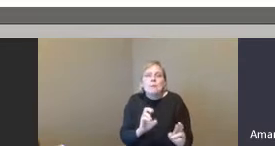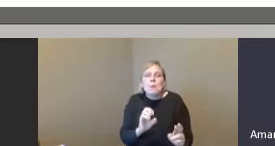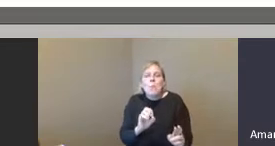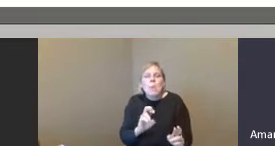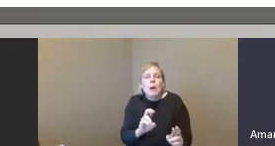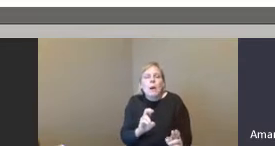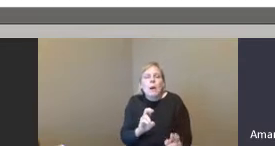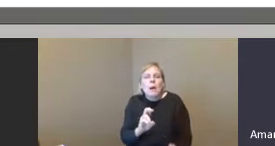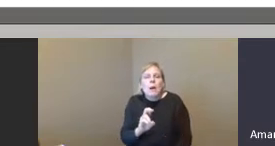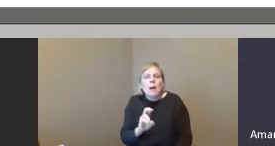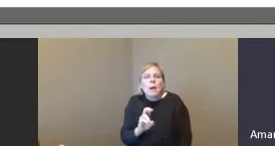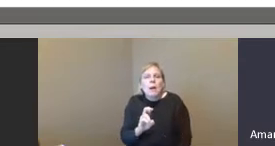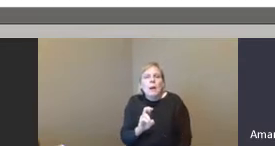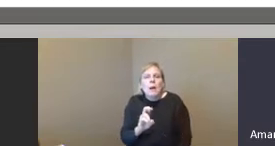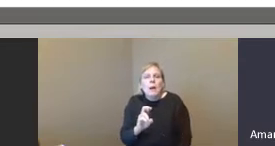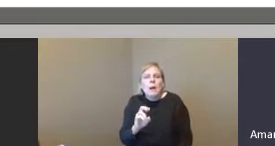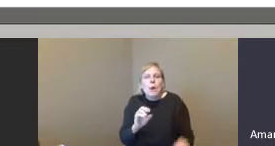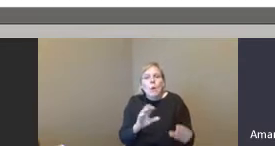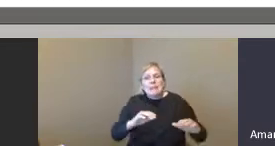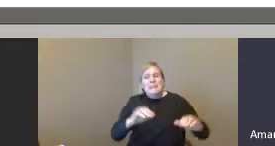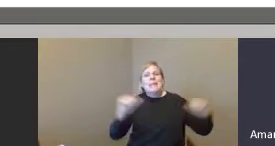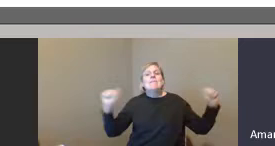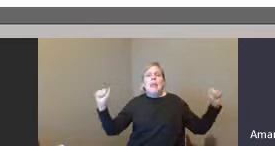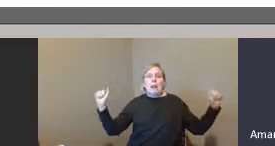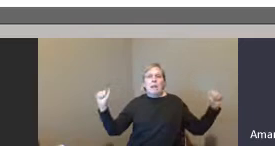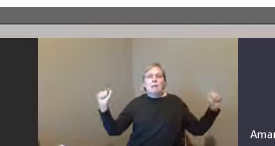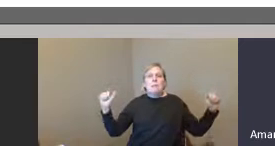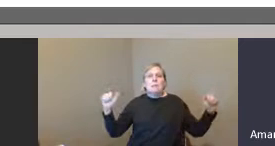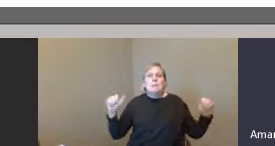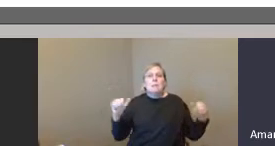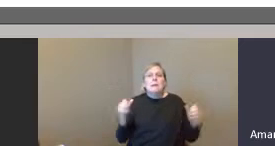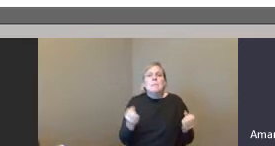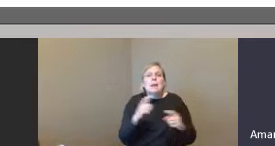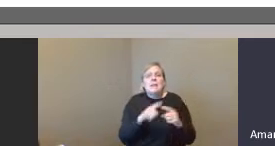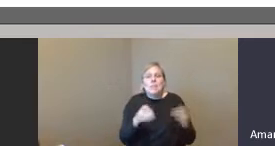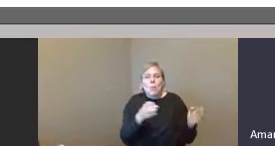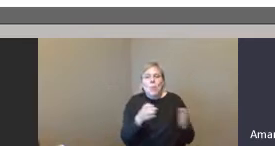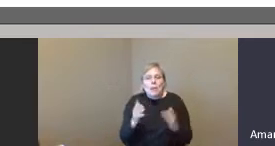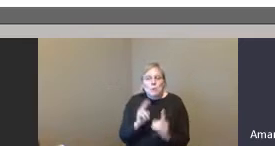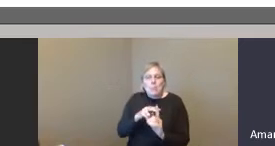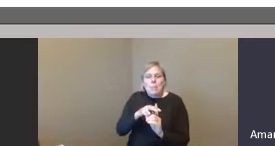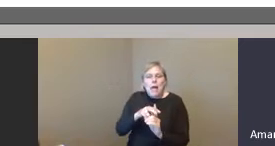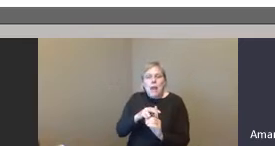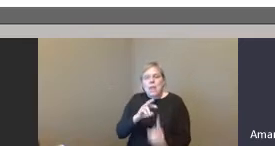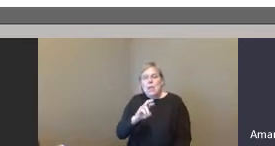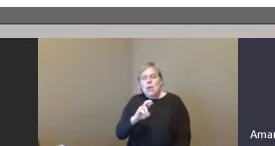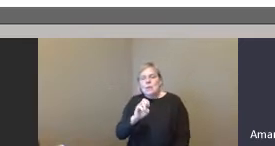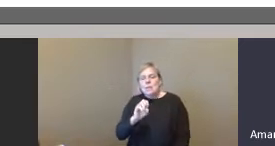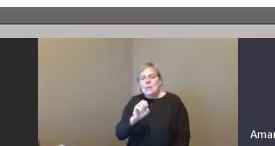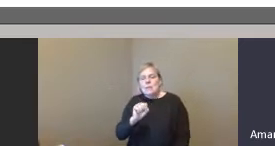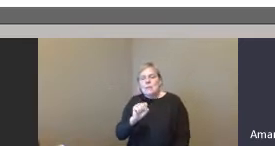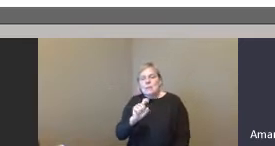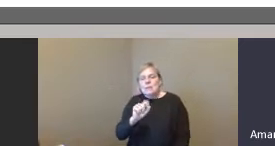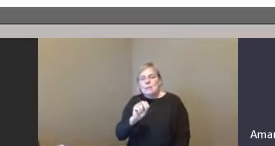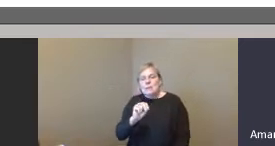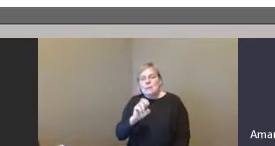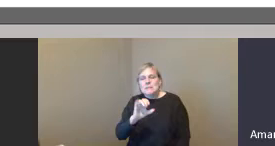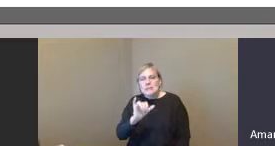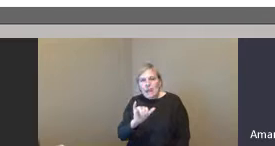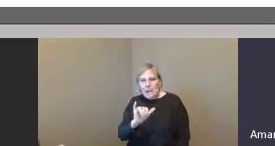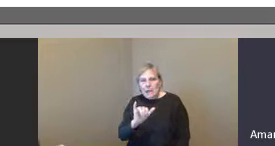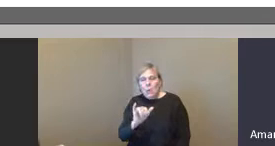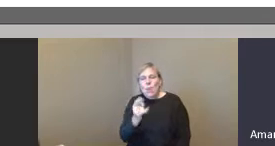or egress or safe space might be. And there's lots of different ways to apply resiliency. What I feel is missing from the concept